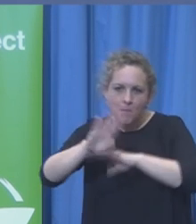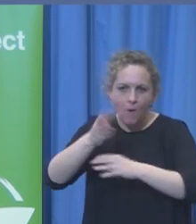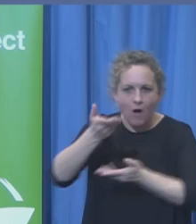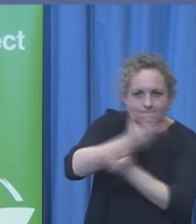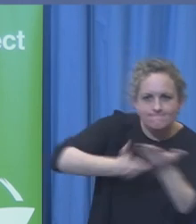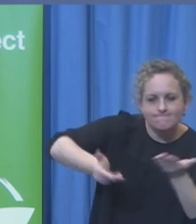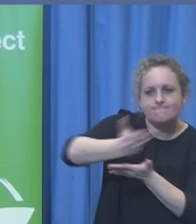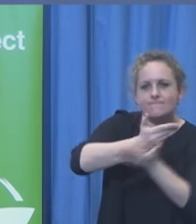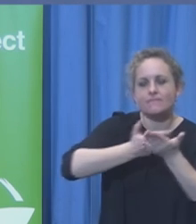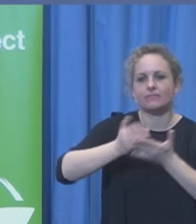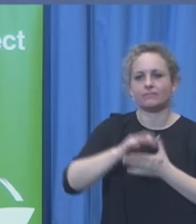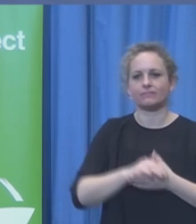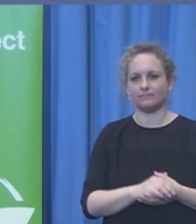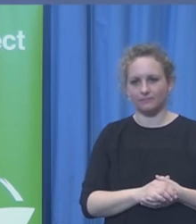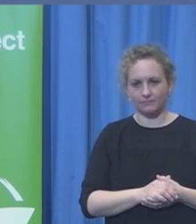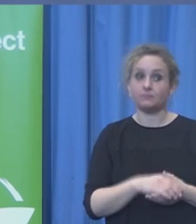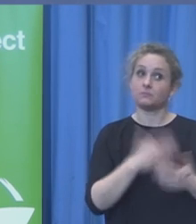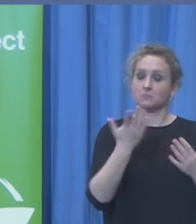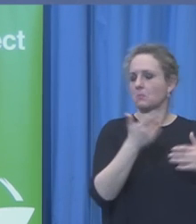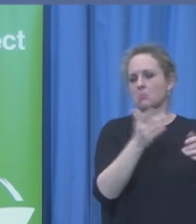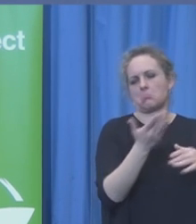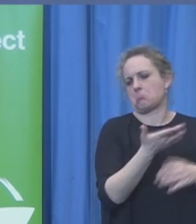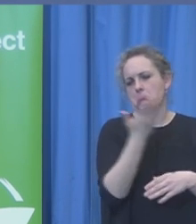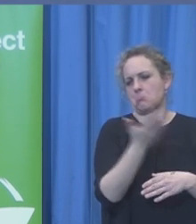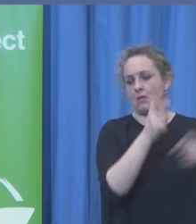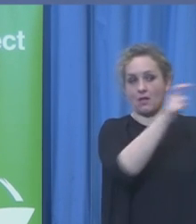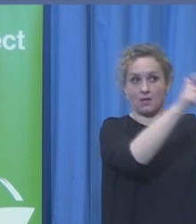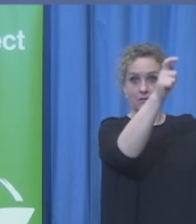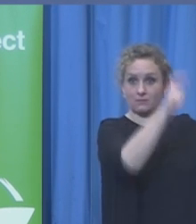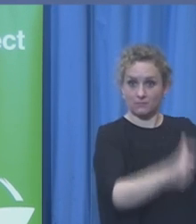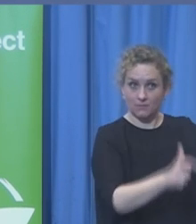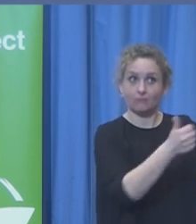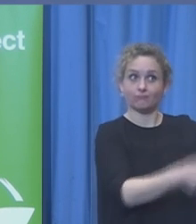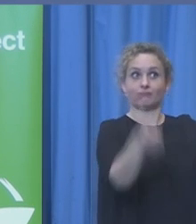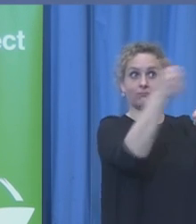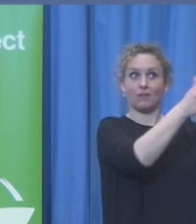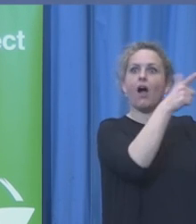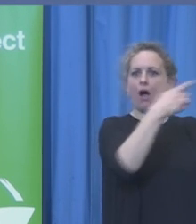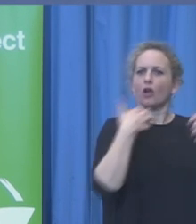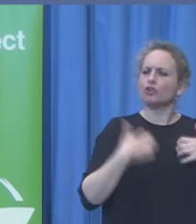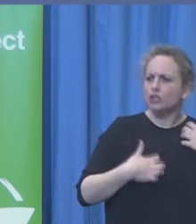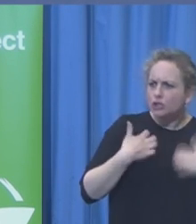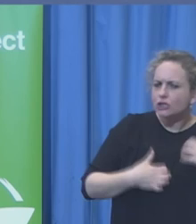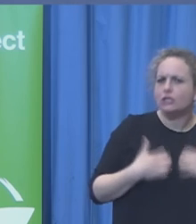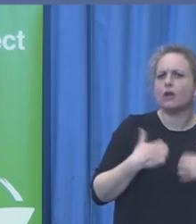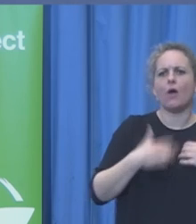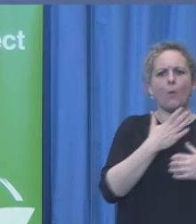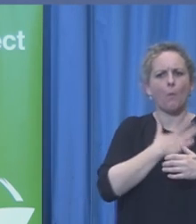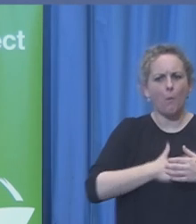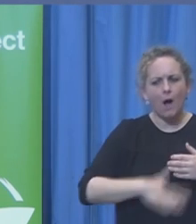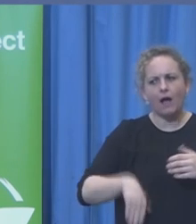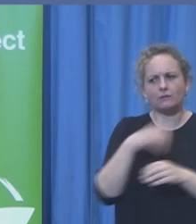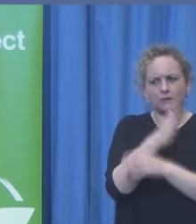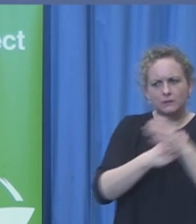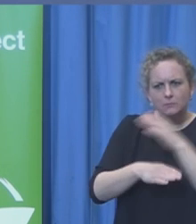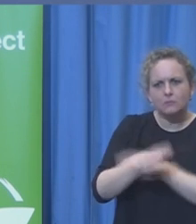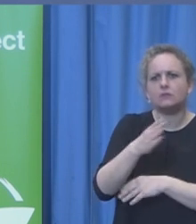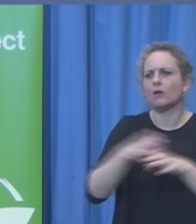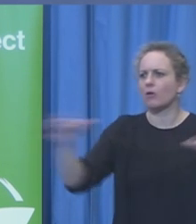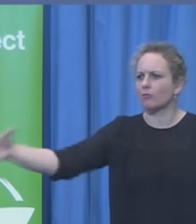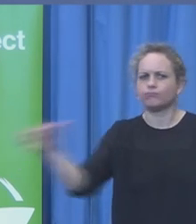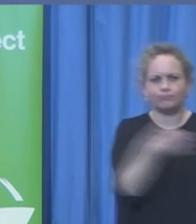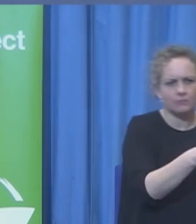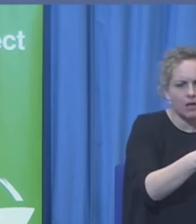and say, what do I do? Where do I start? And I think these conferences can help to put those information together, but having